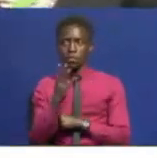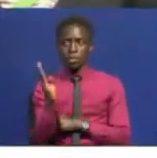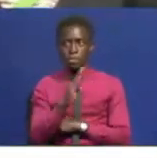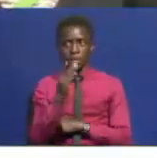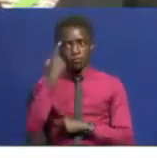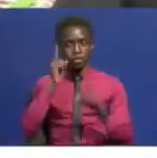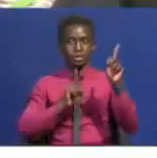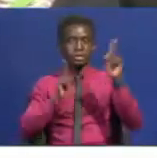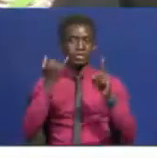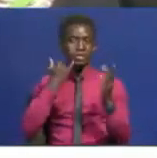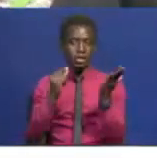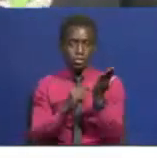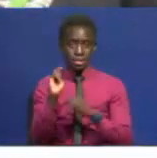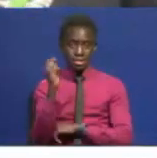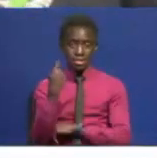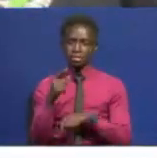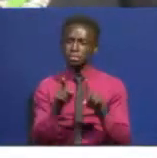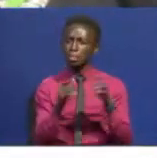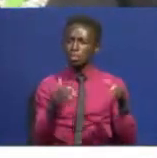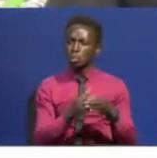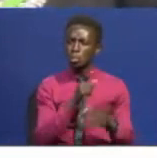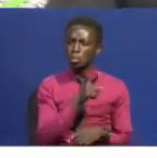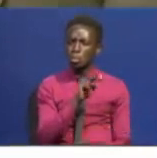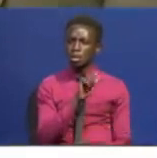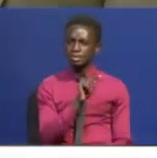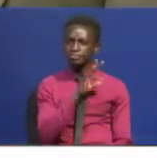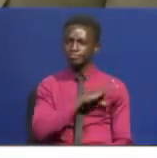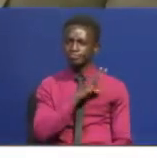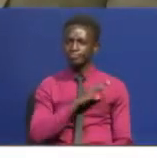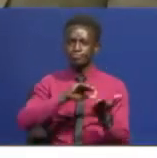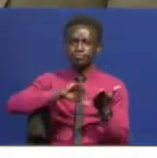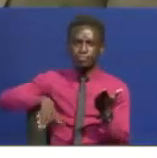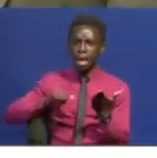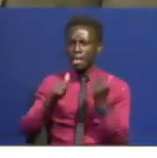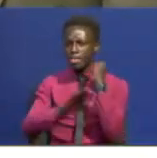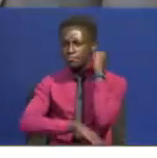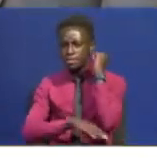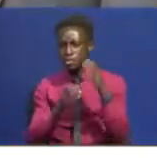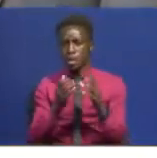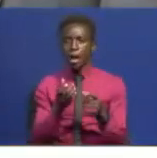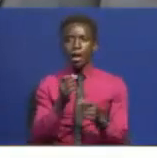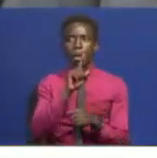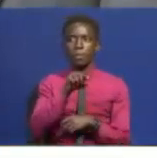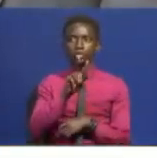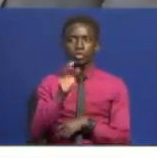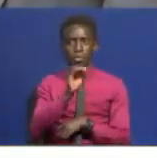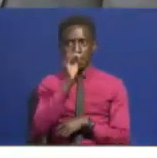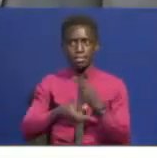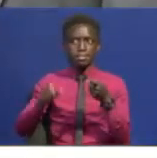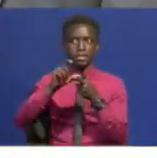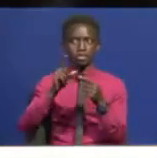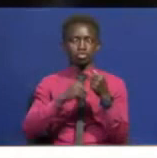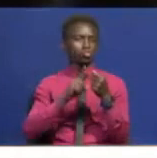Kenya, while the group net income, excluding minority interest, increased by 1.2% to 62.99